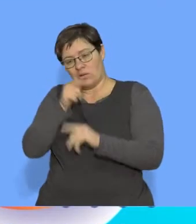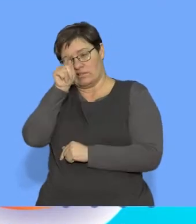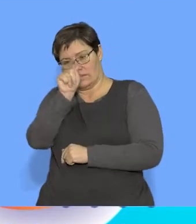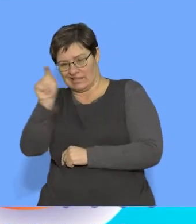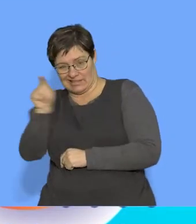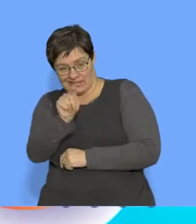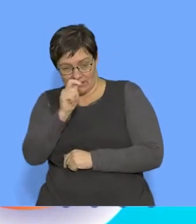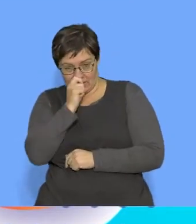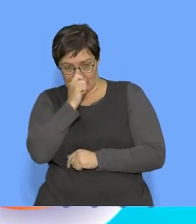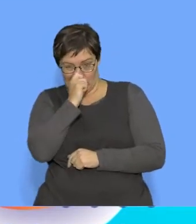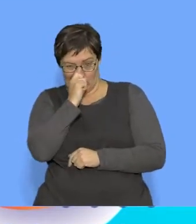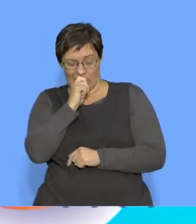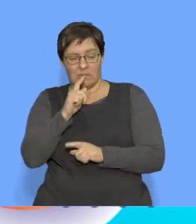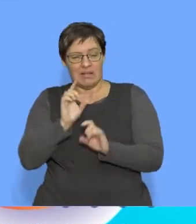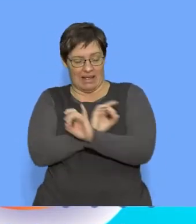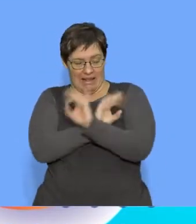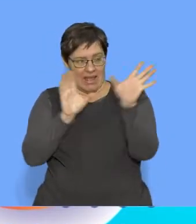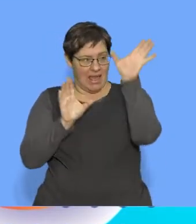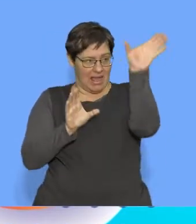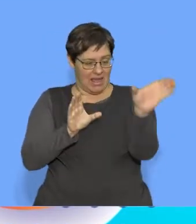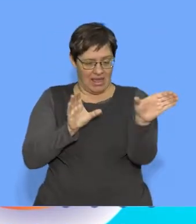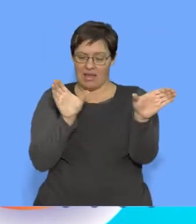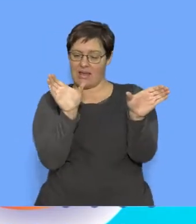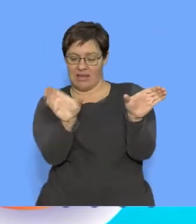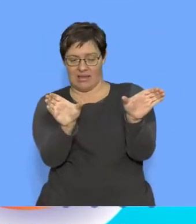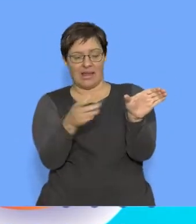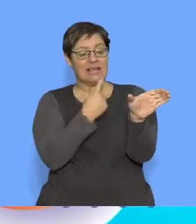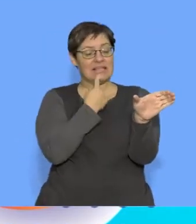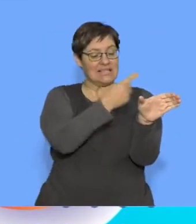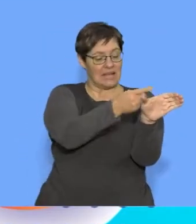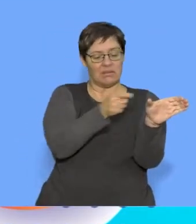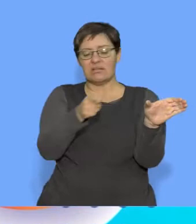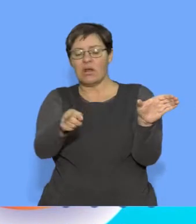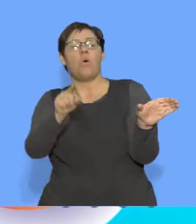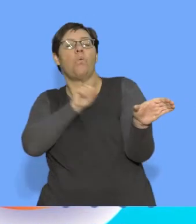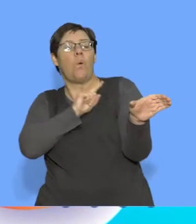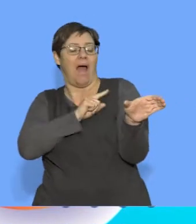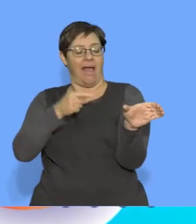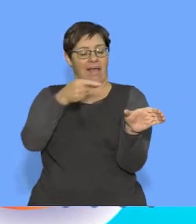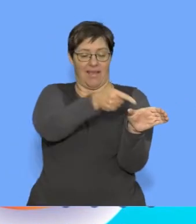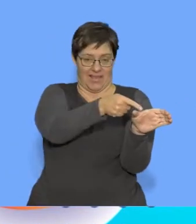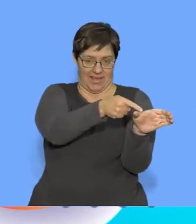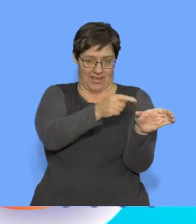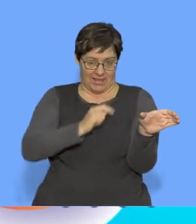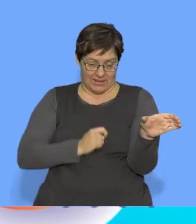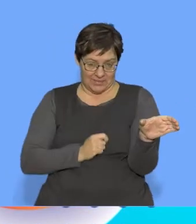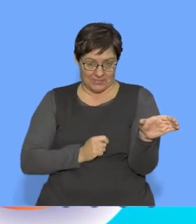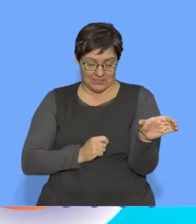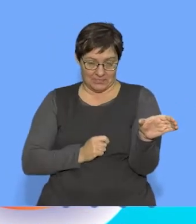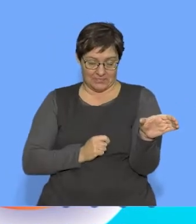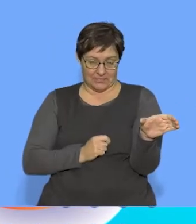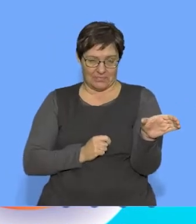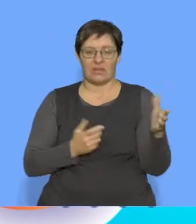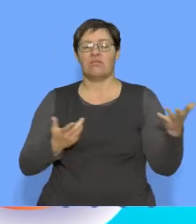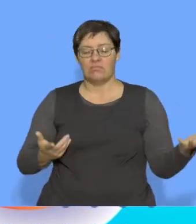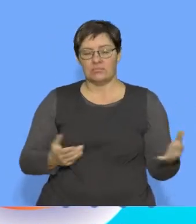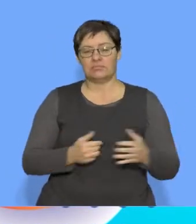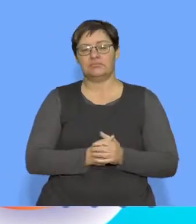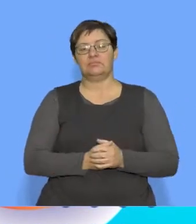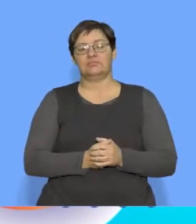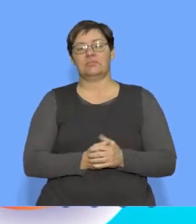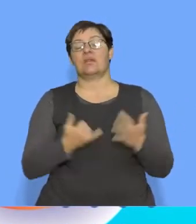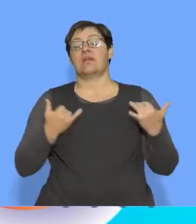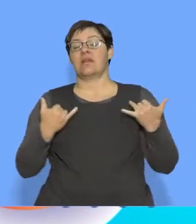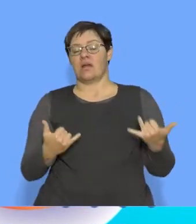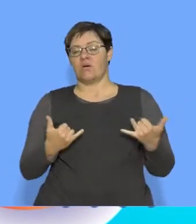all times, you need to make a claim, which is the statement, and then give me a reason why you think your claim is correct or valid. But